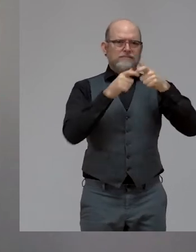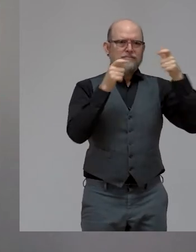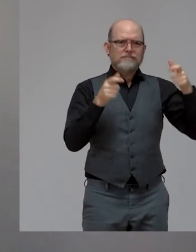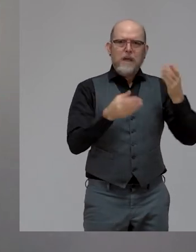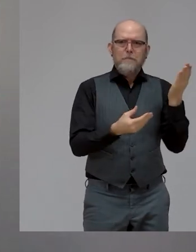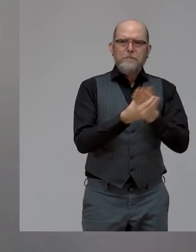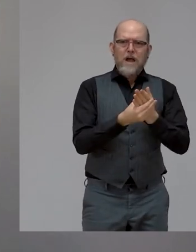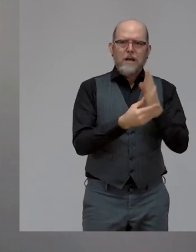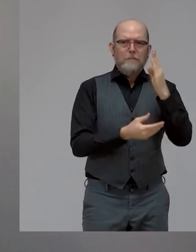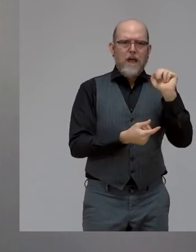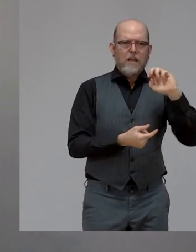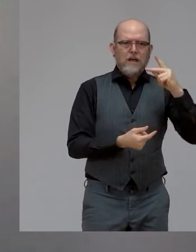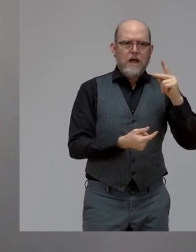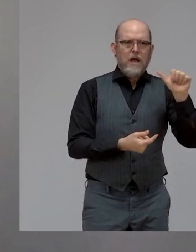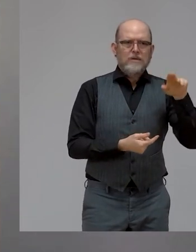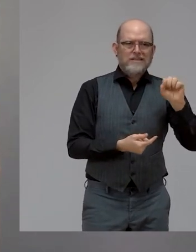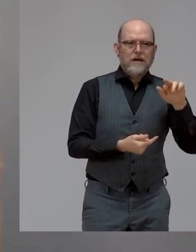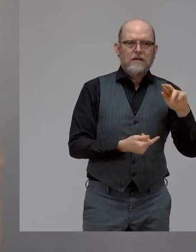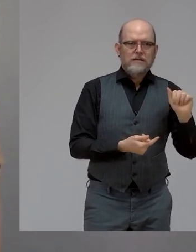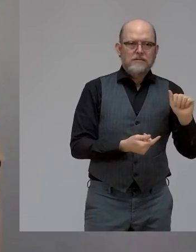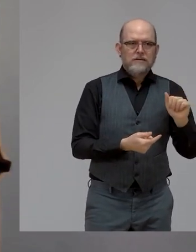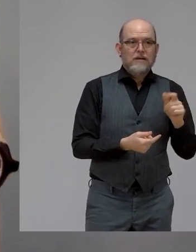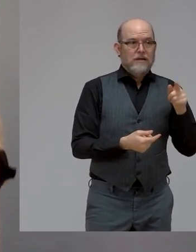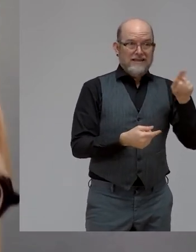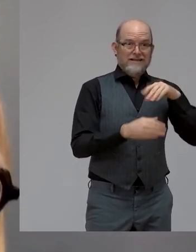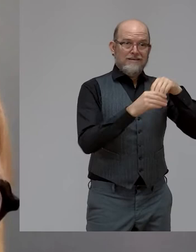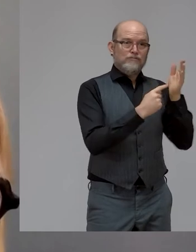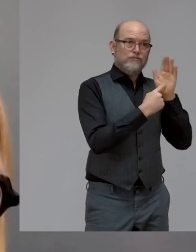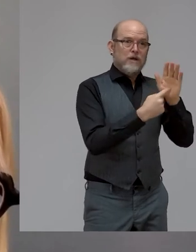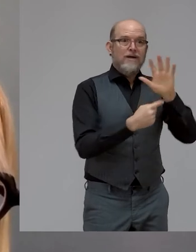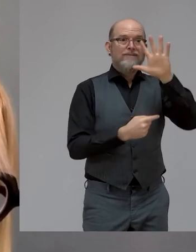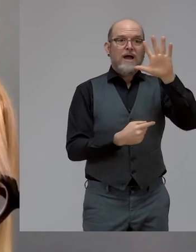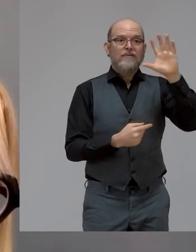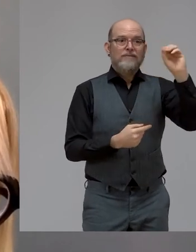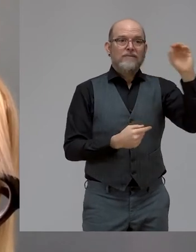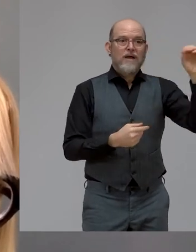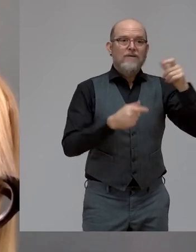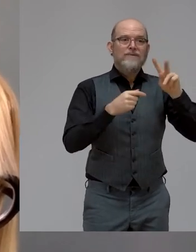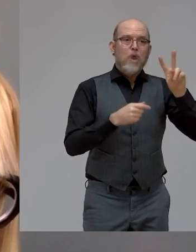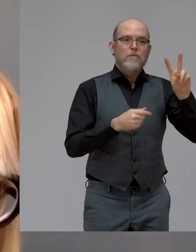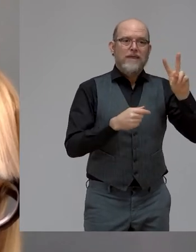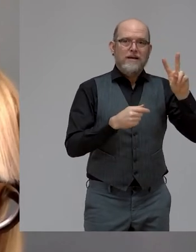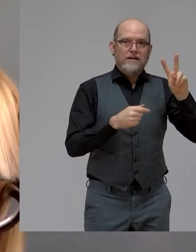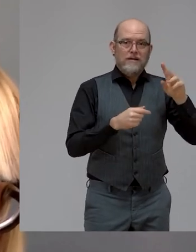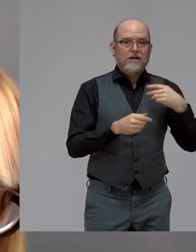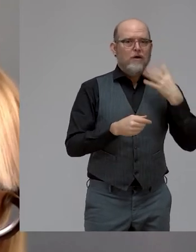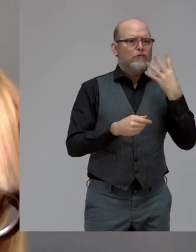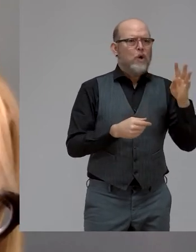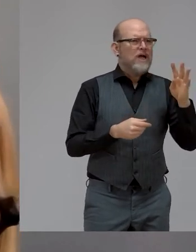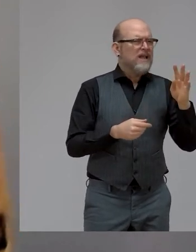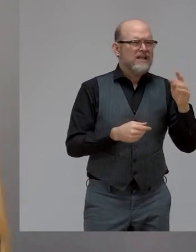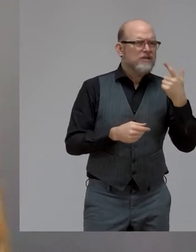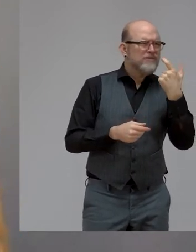have 423. And I just want to thank them so much for being our valuable 500 company from